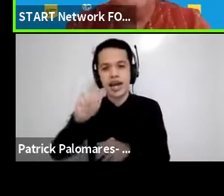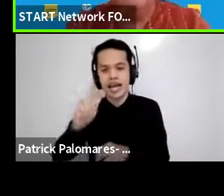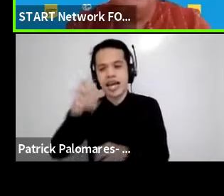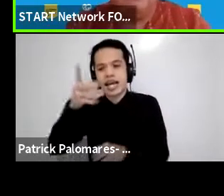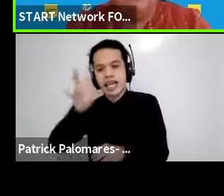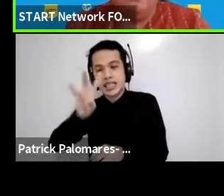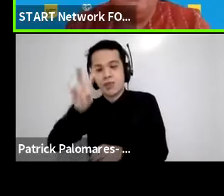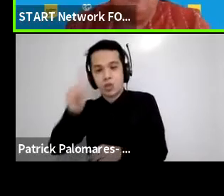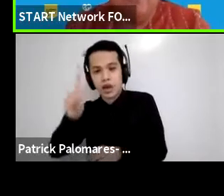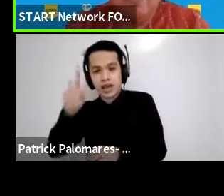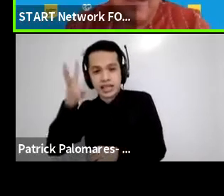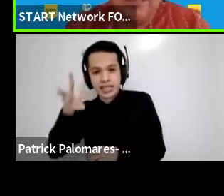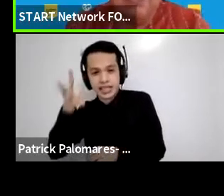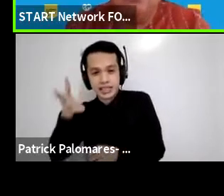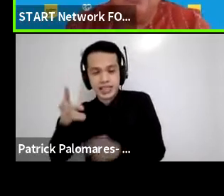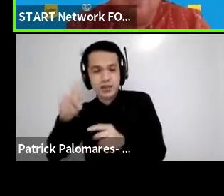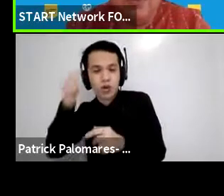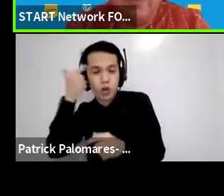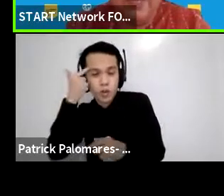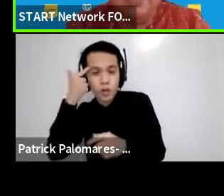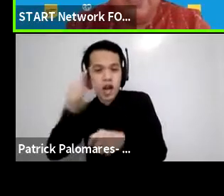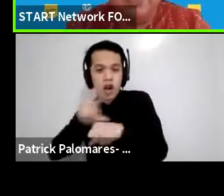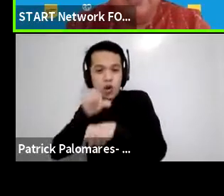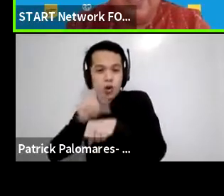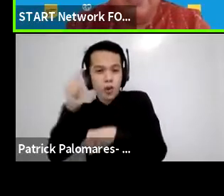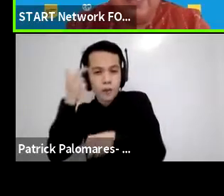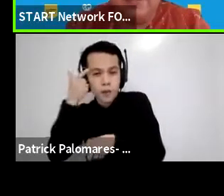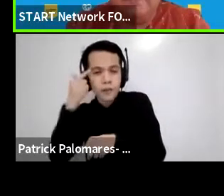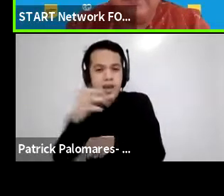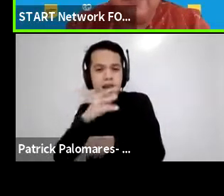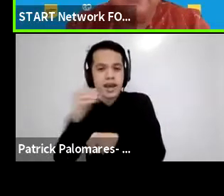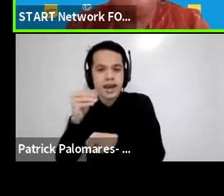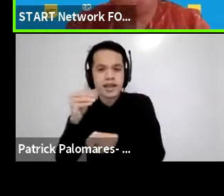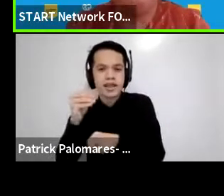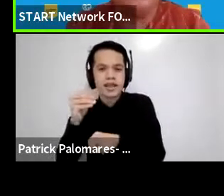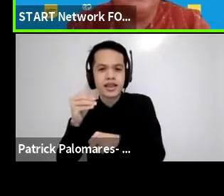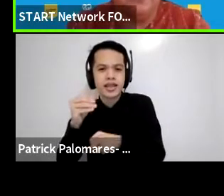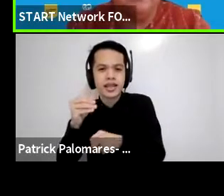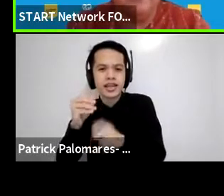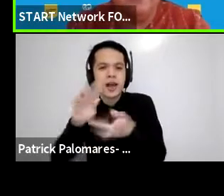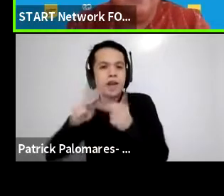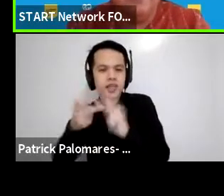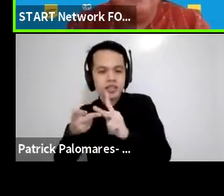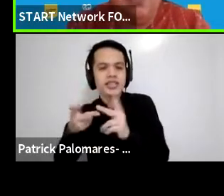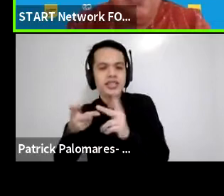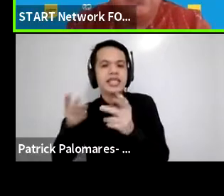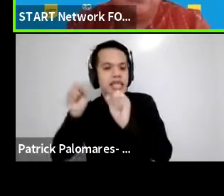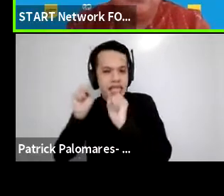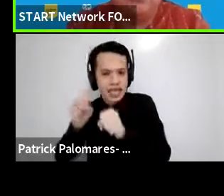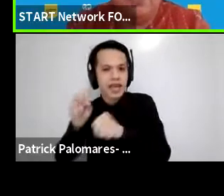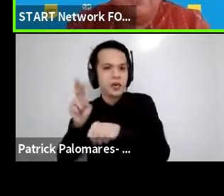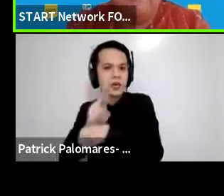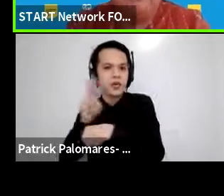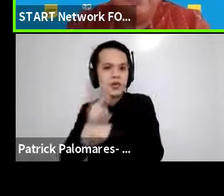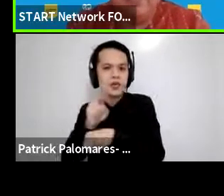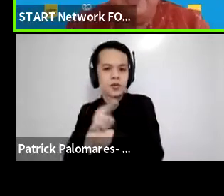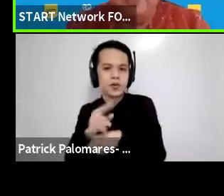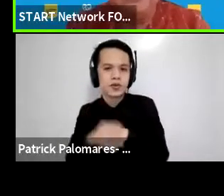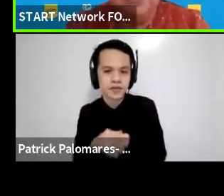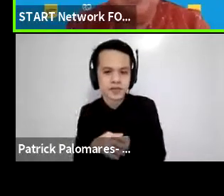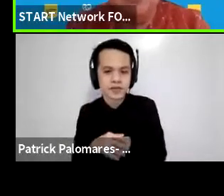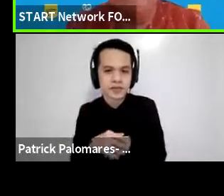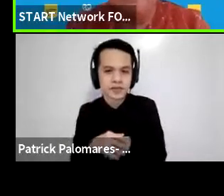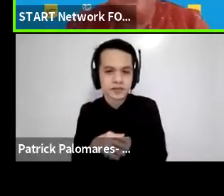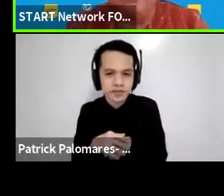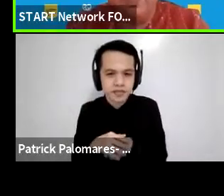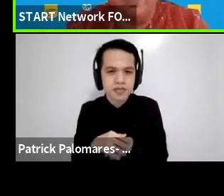7160, that our governments, local governments and stakeholders can use. No? So